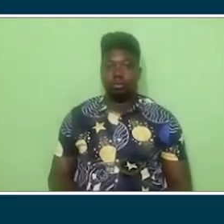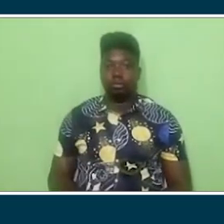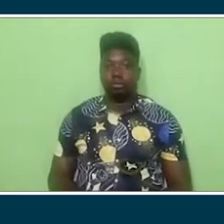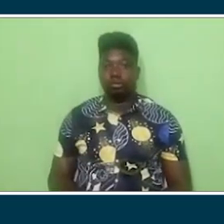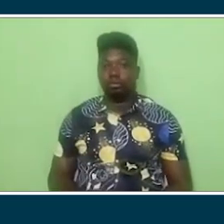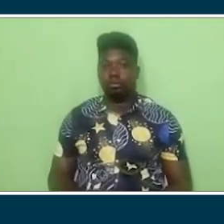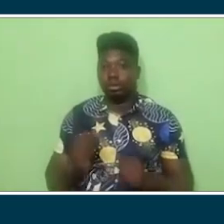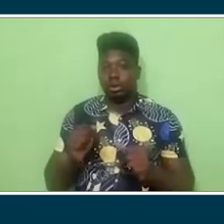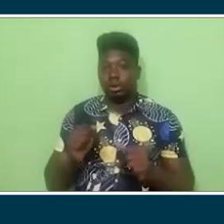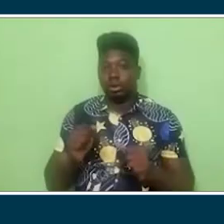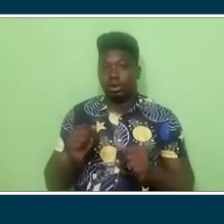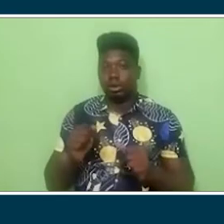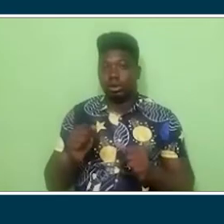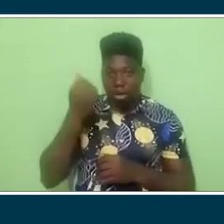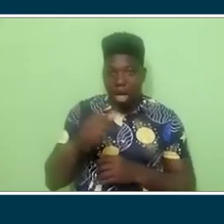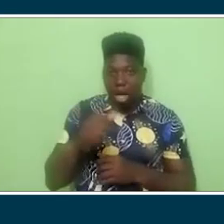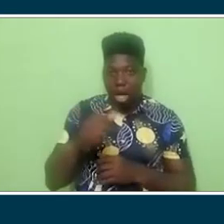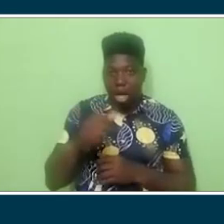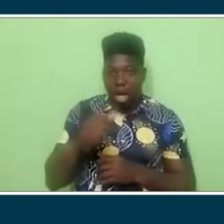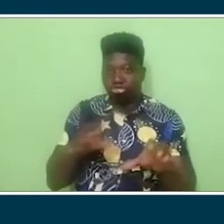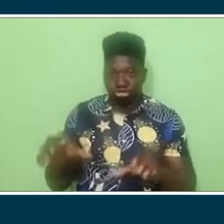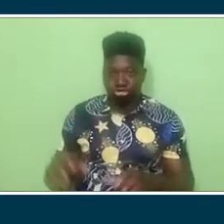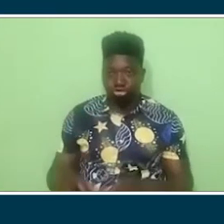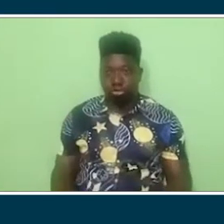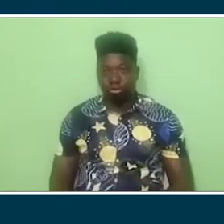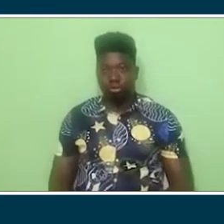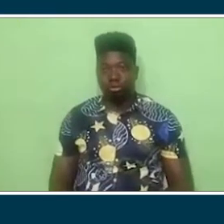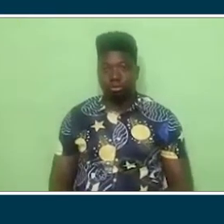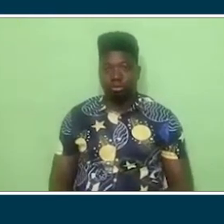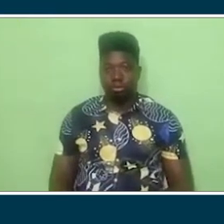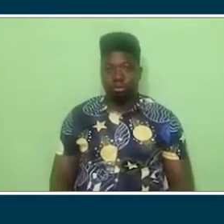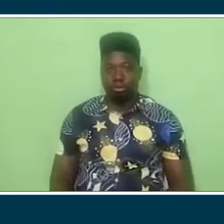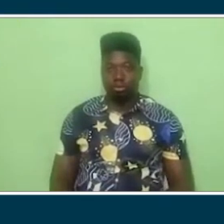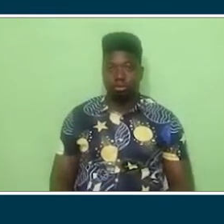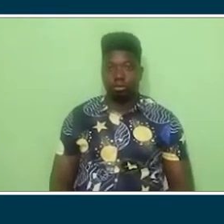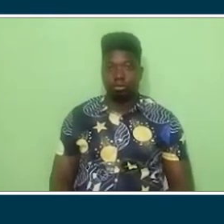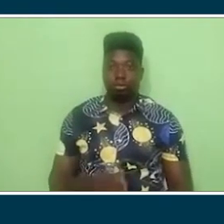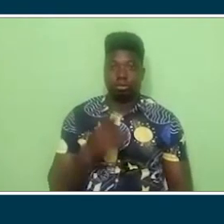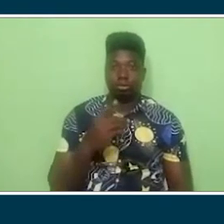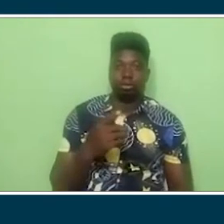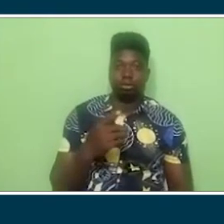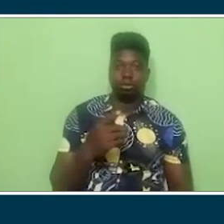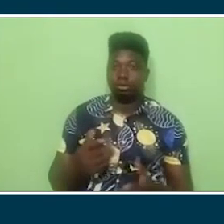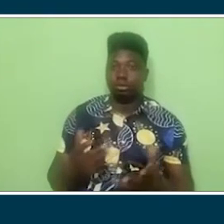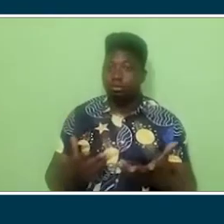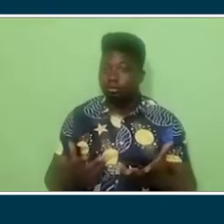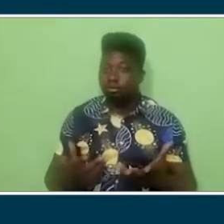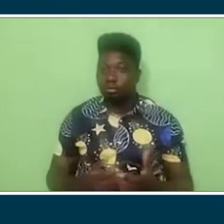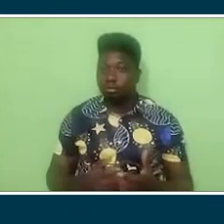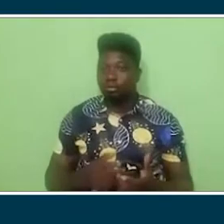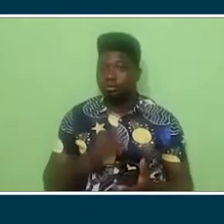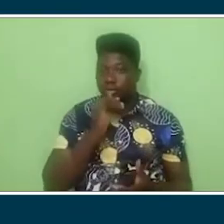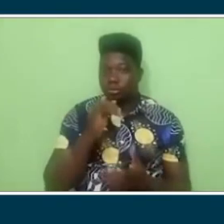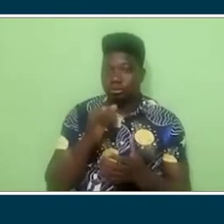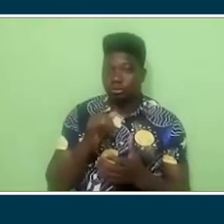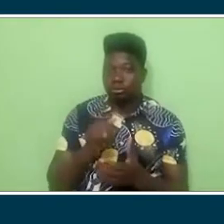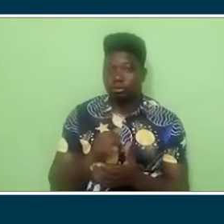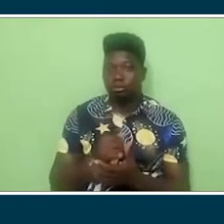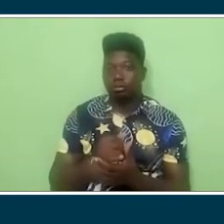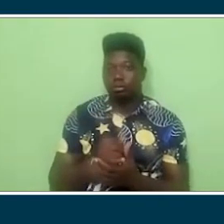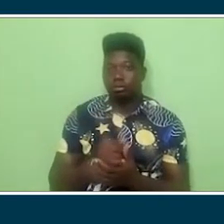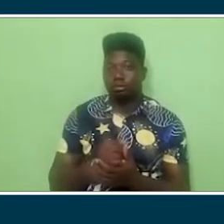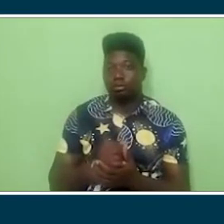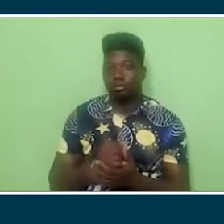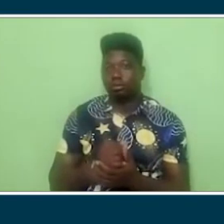that you do or say will be held against you, kind of thing. Then there's transivity, which is that if you're associated with a canceled person, then you